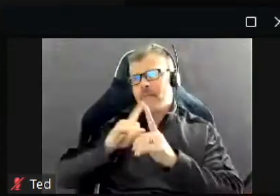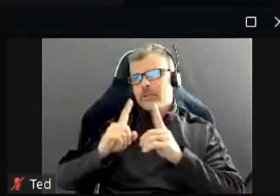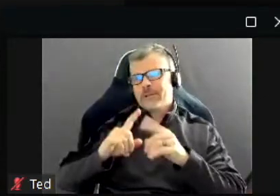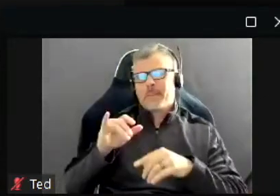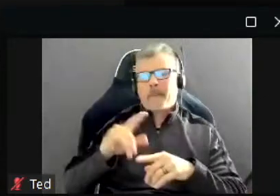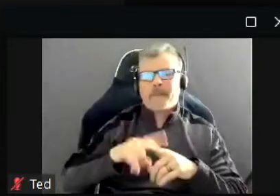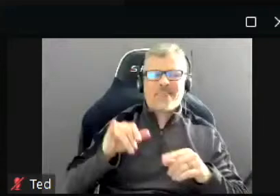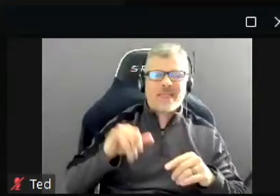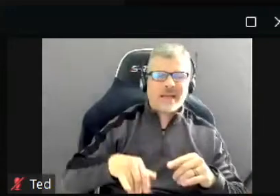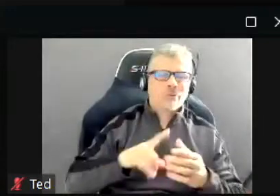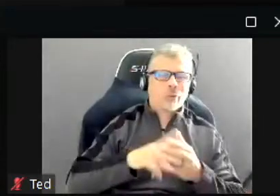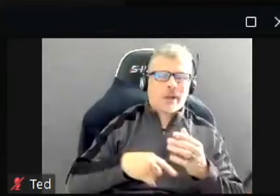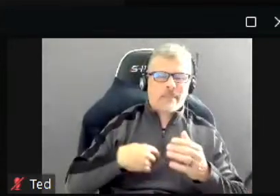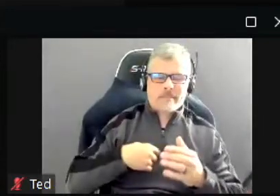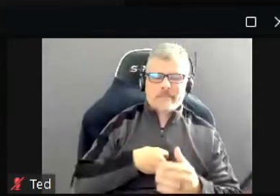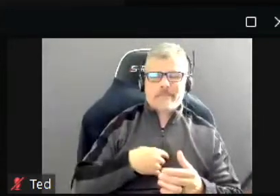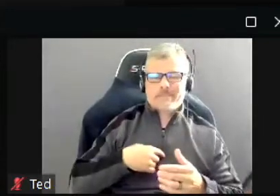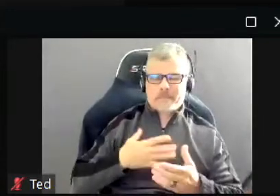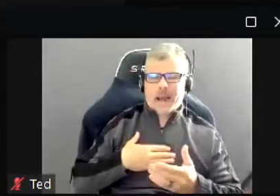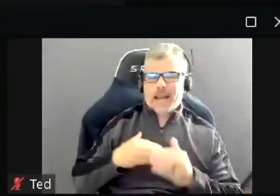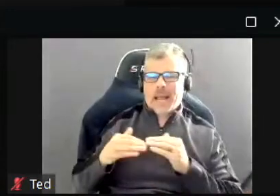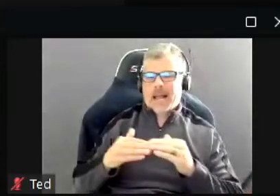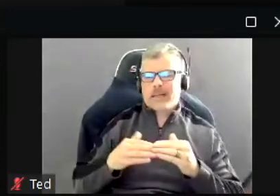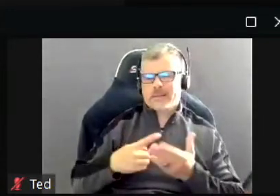talking about.